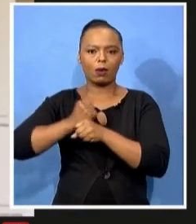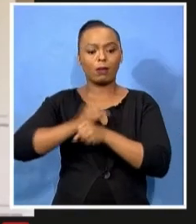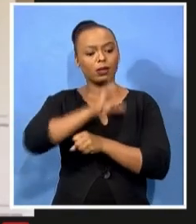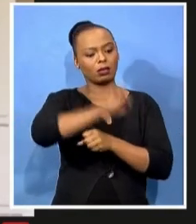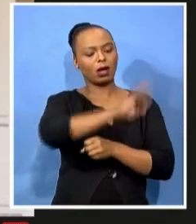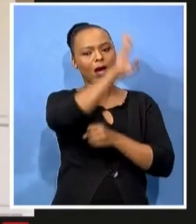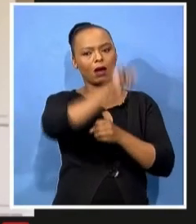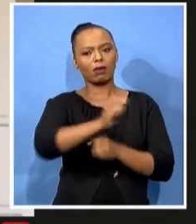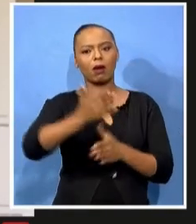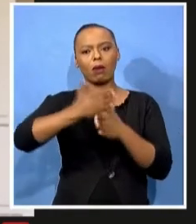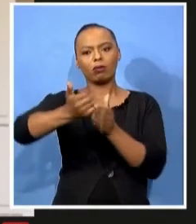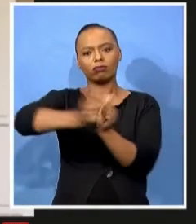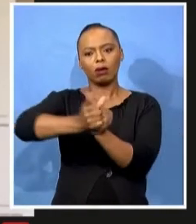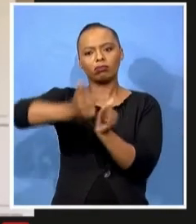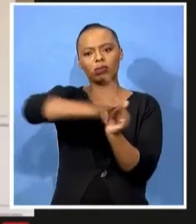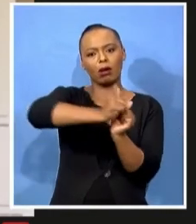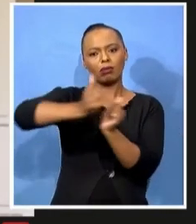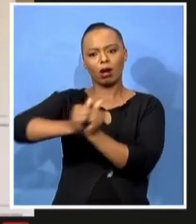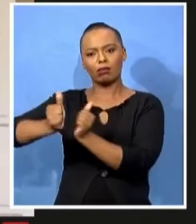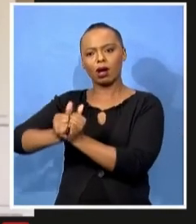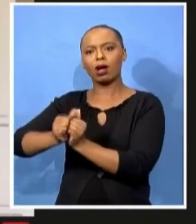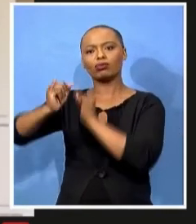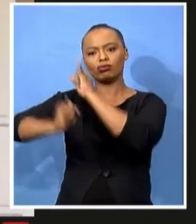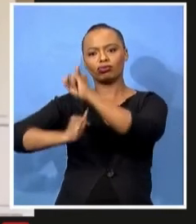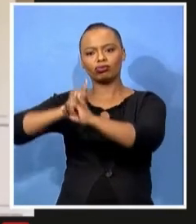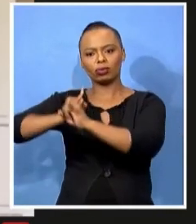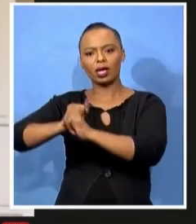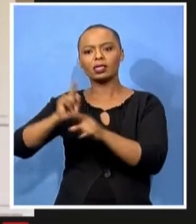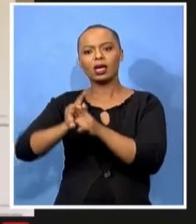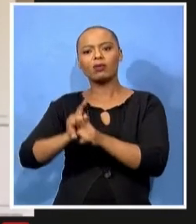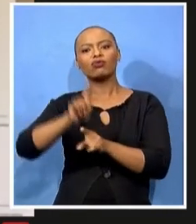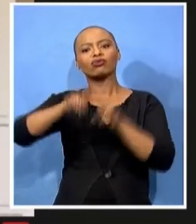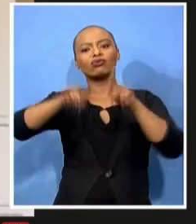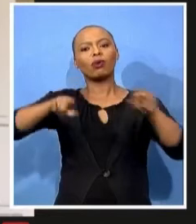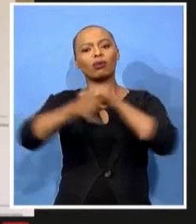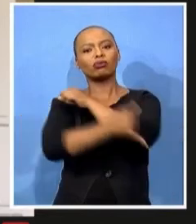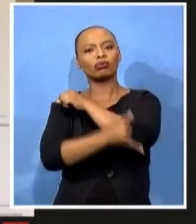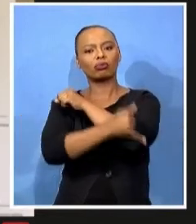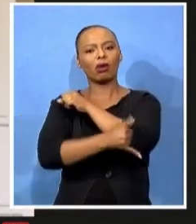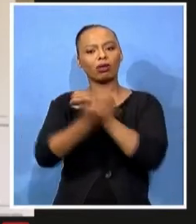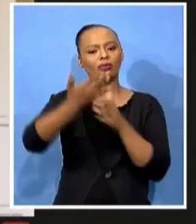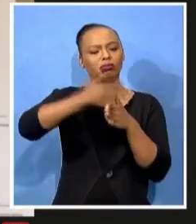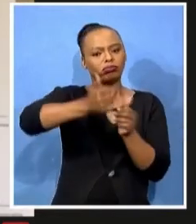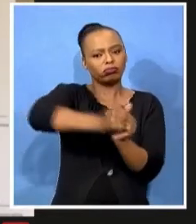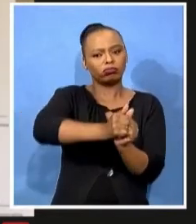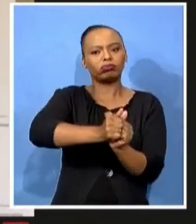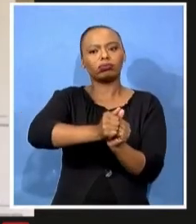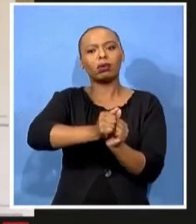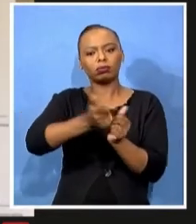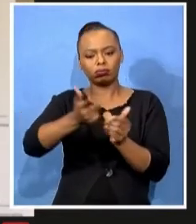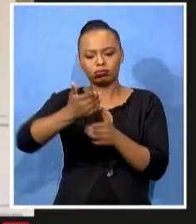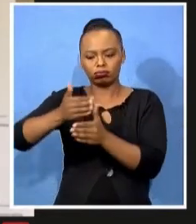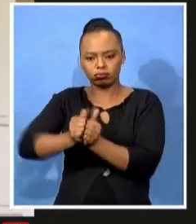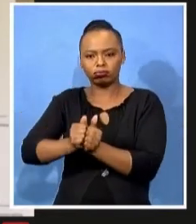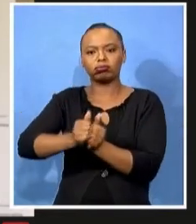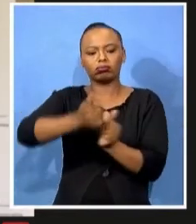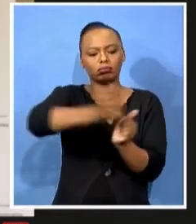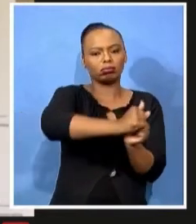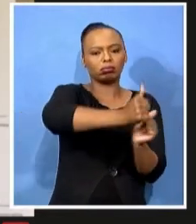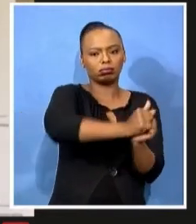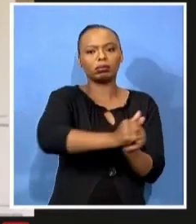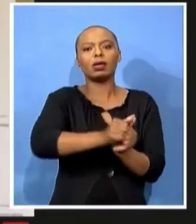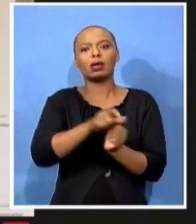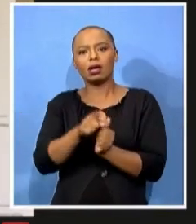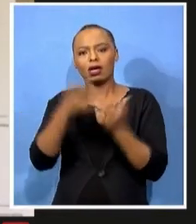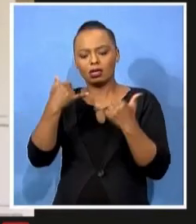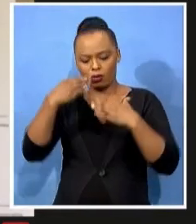as various countries that are advanced in this level. It is quite clear that we're dealing with cutting-edge technology here, so we